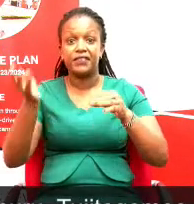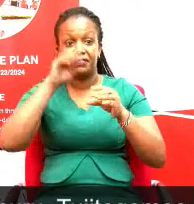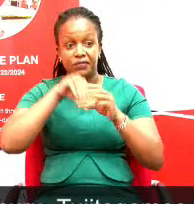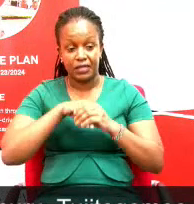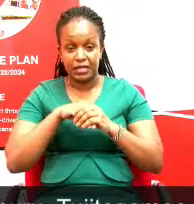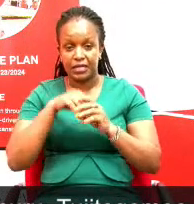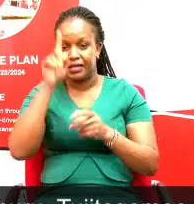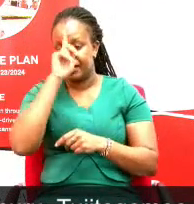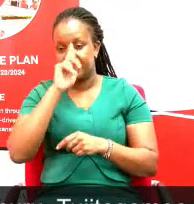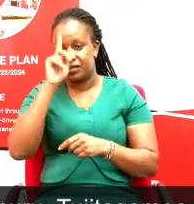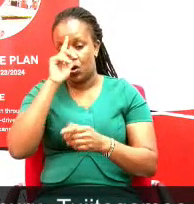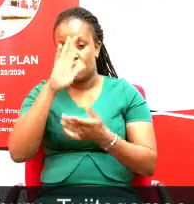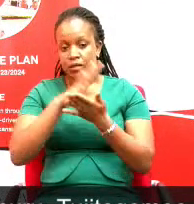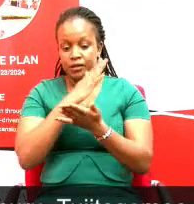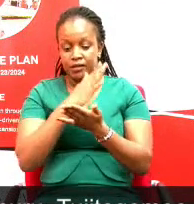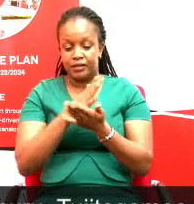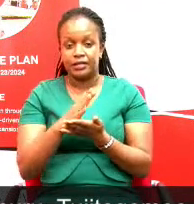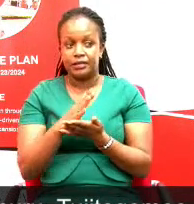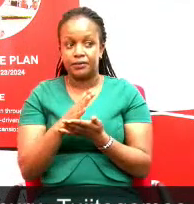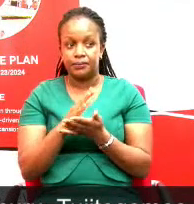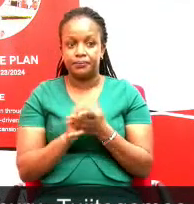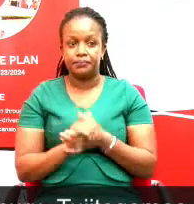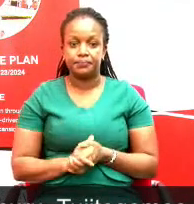in critical sectors of growth.